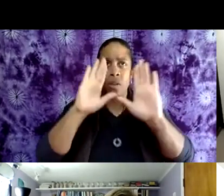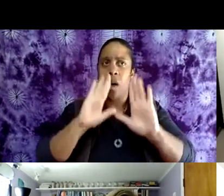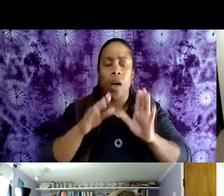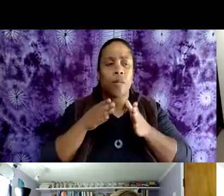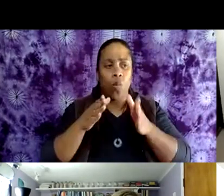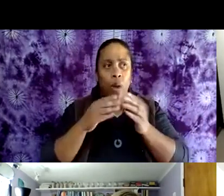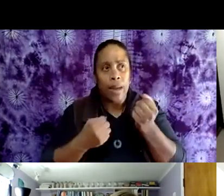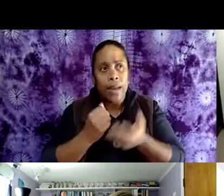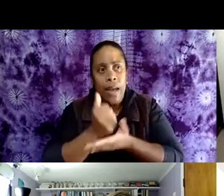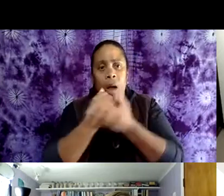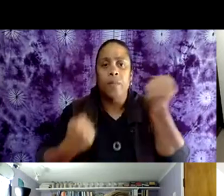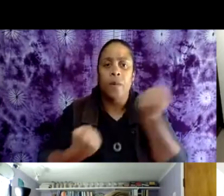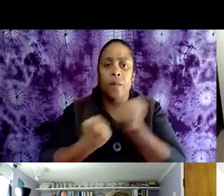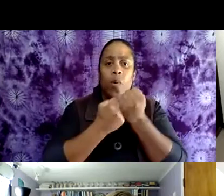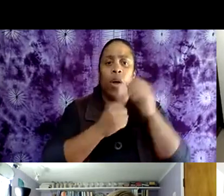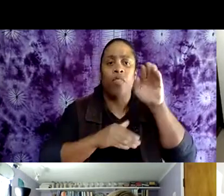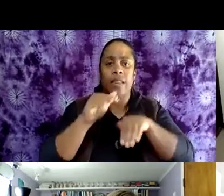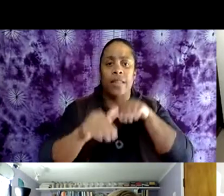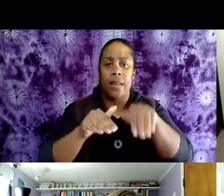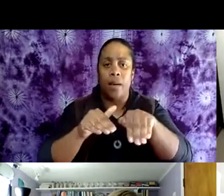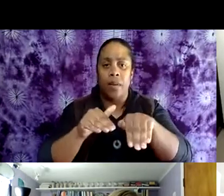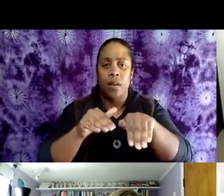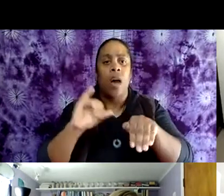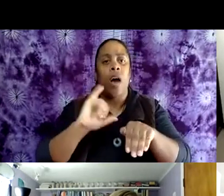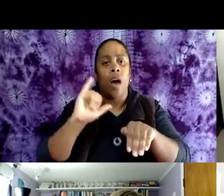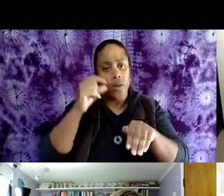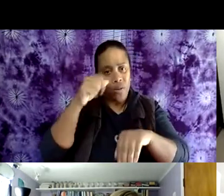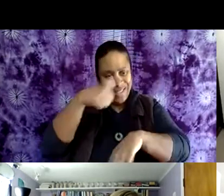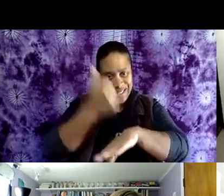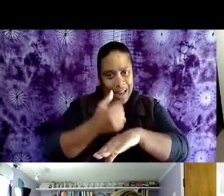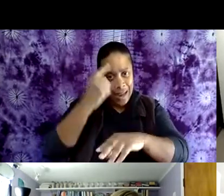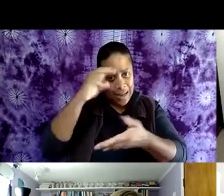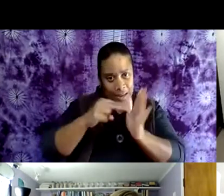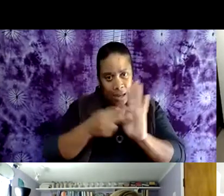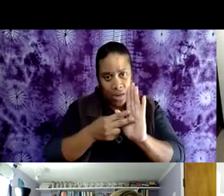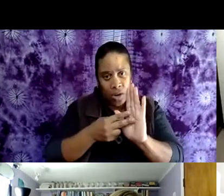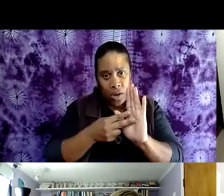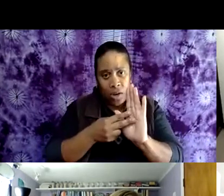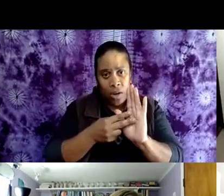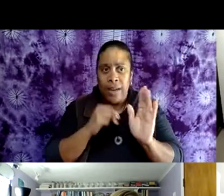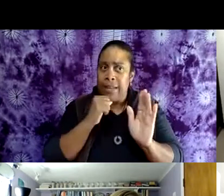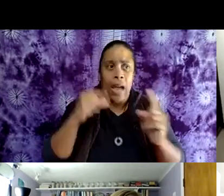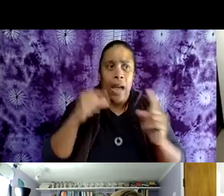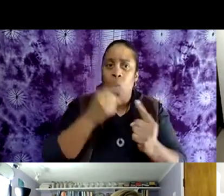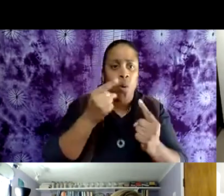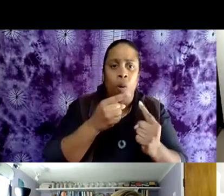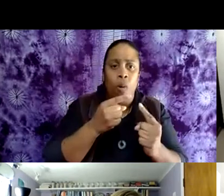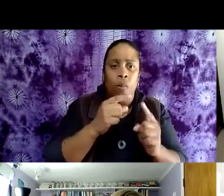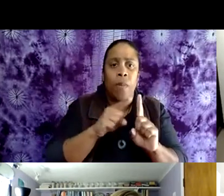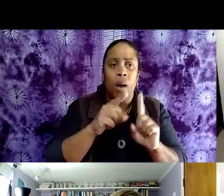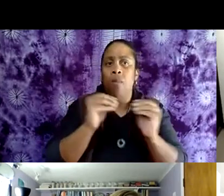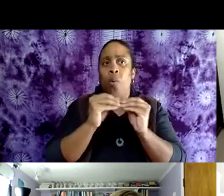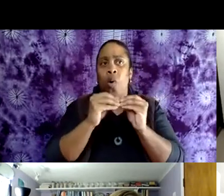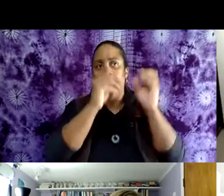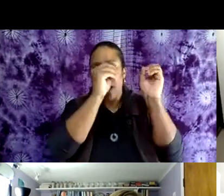support the steps, as well as setting an intention, because an intention is not a goal, it's an organizing